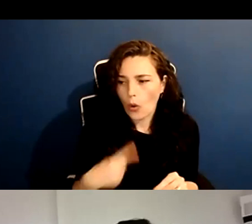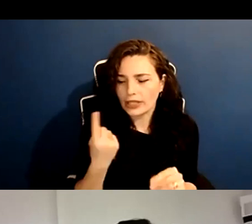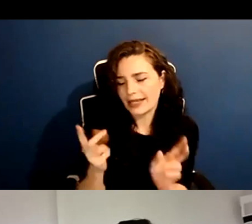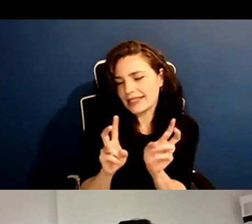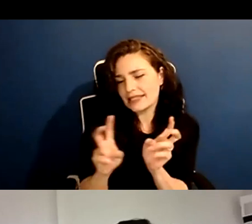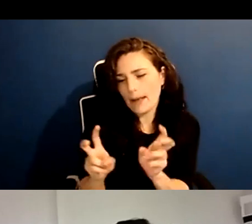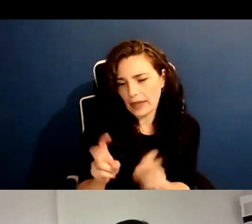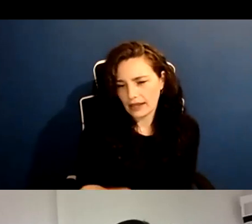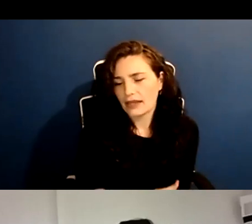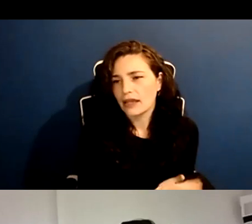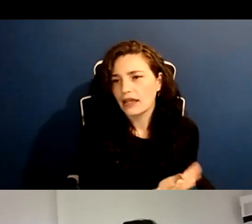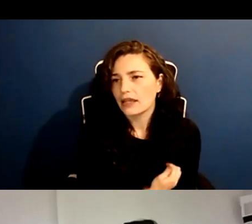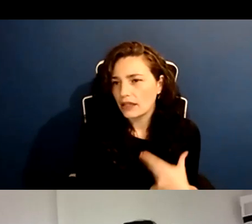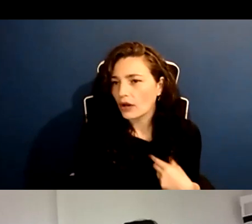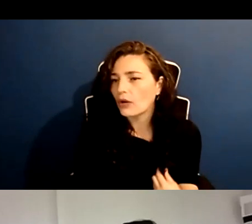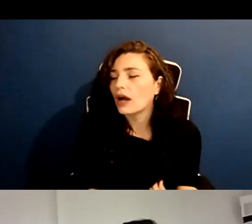the theme of